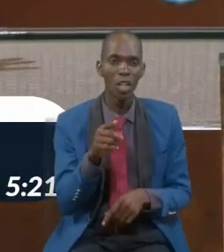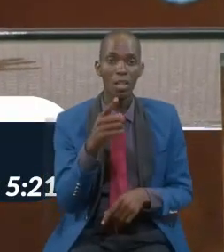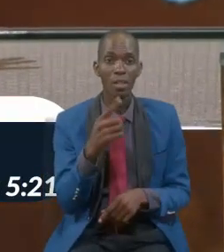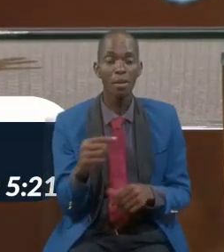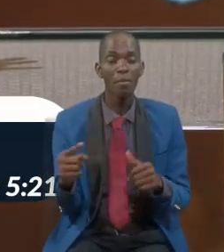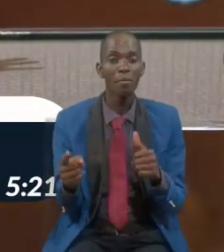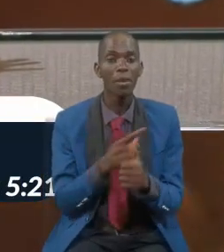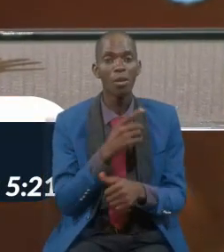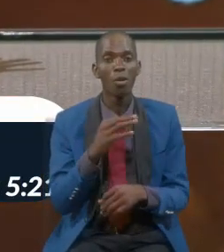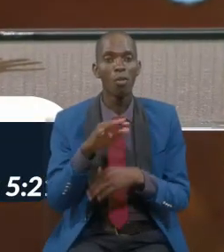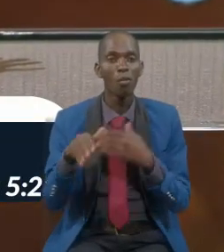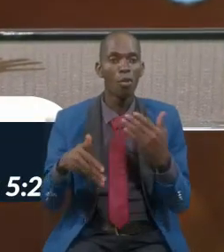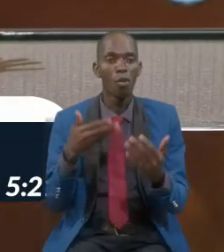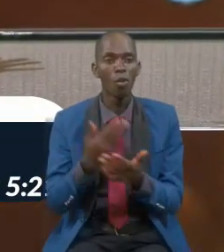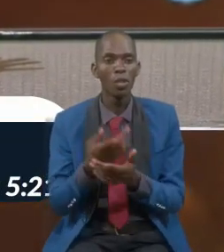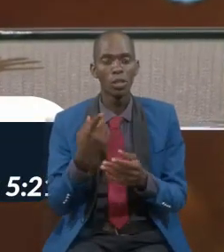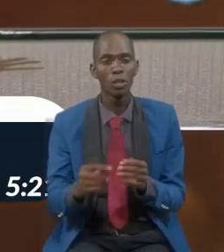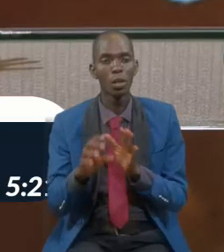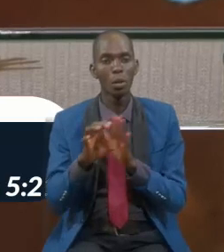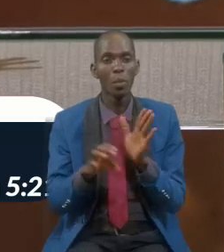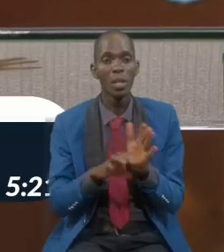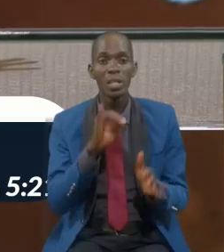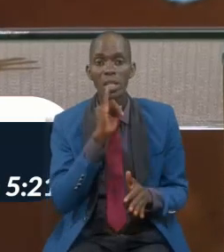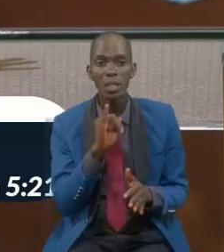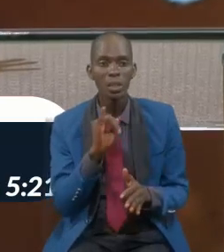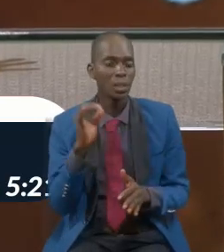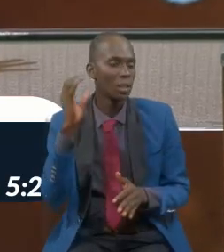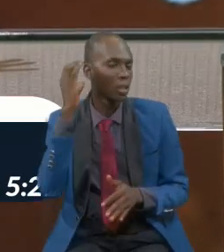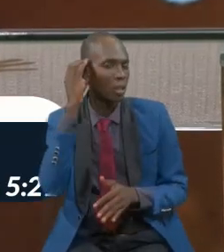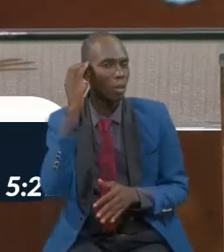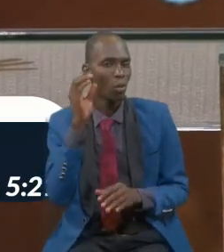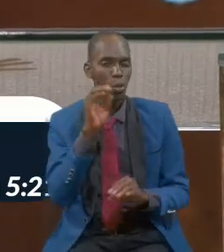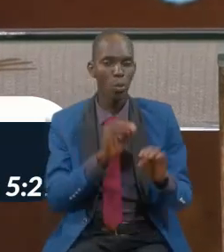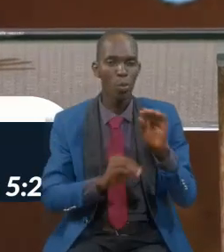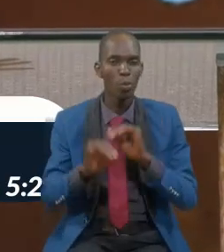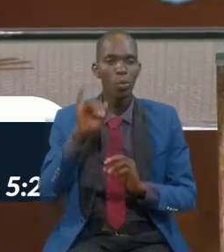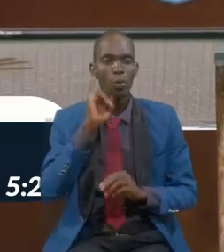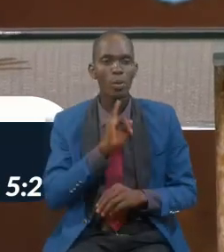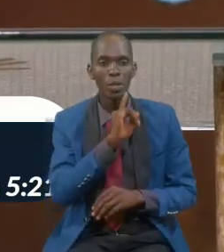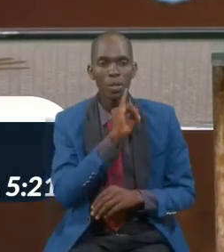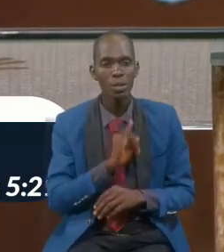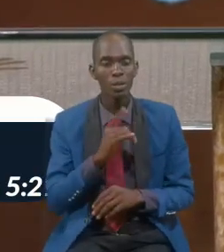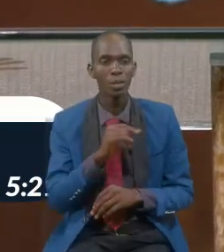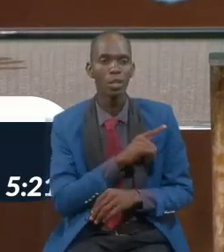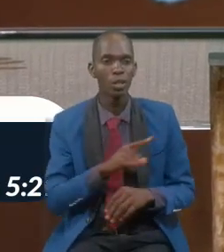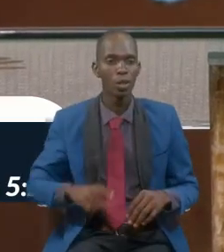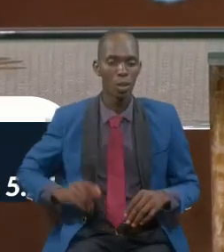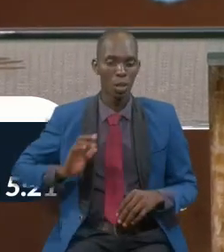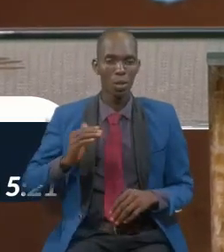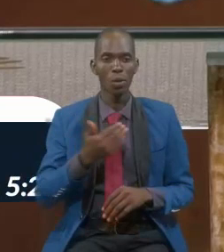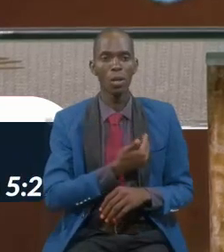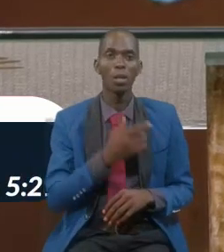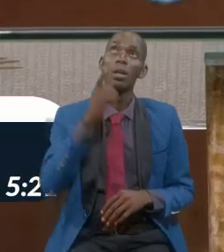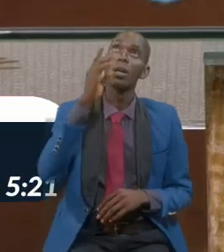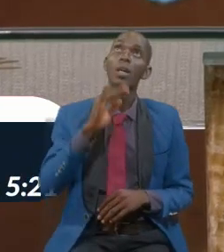first of all the Commandments is here who is Israel the Lord